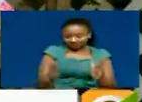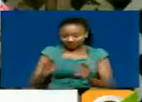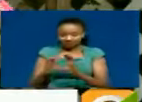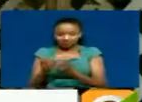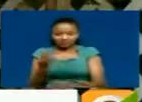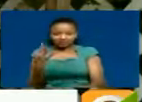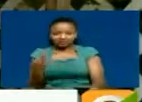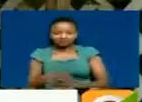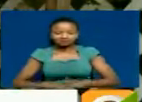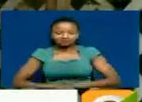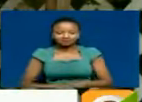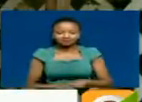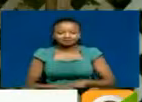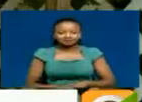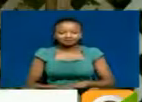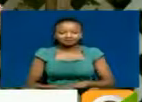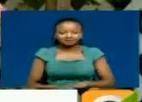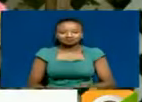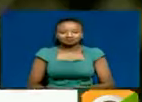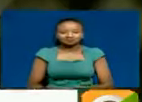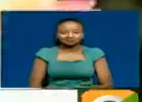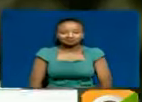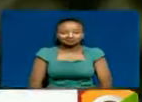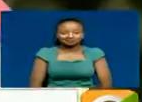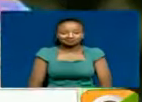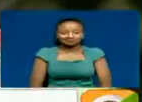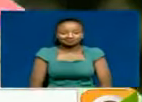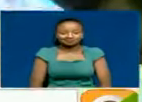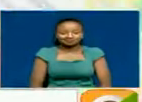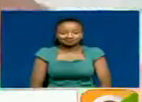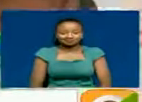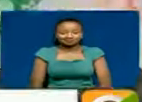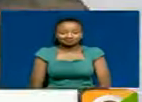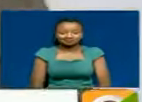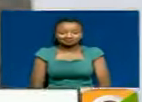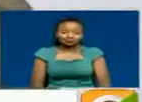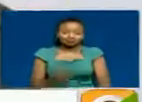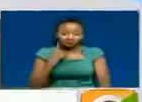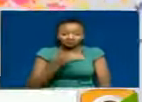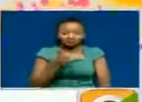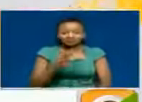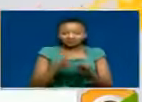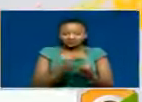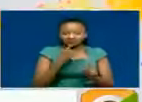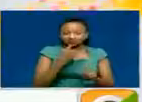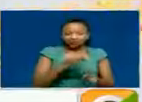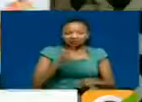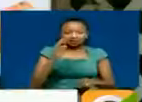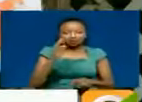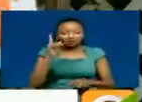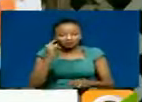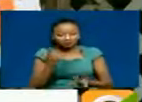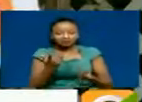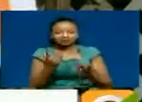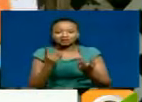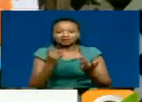then I've just put for them animals at the back. Yeah. So that's the Turkana, Swahili, Samburu. We just have